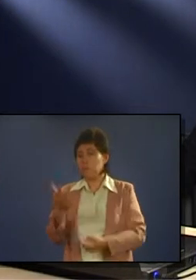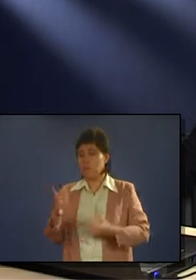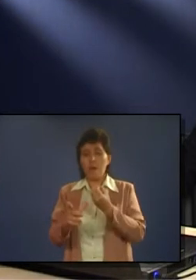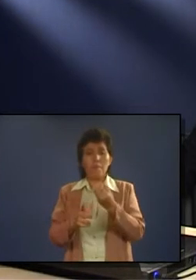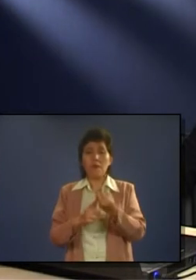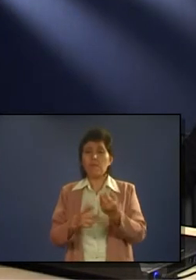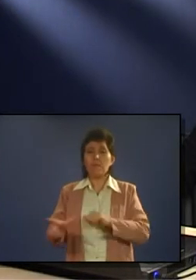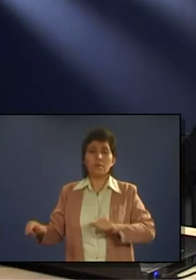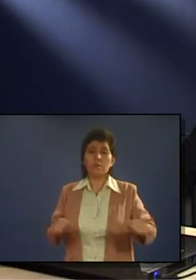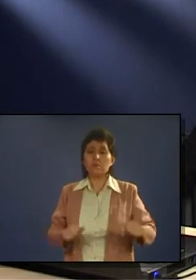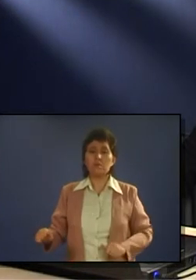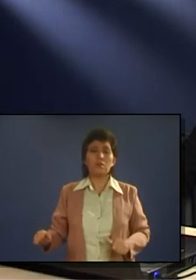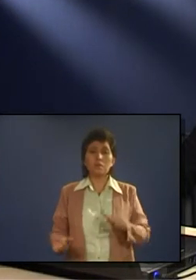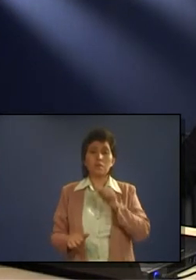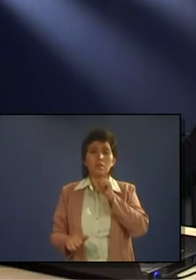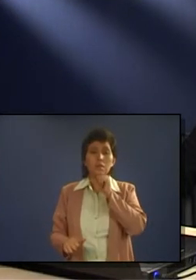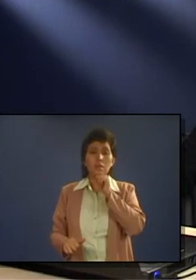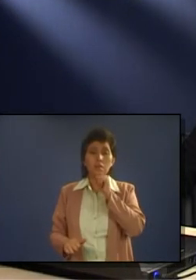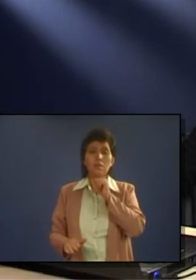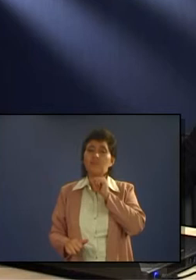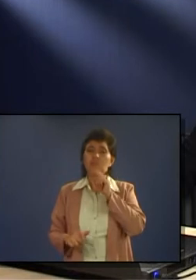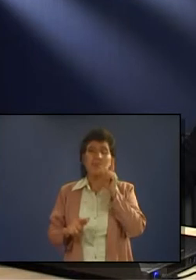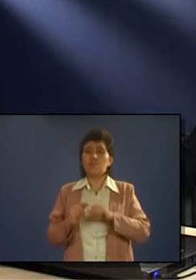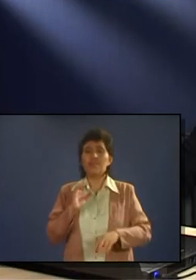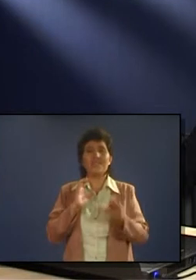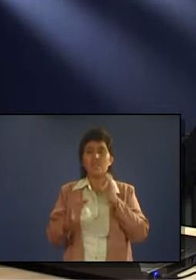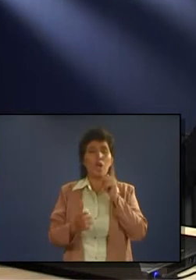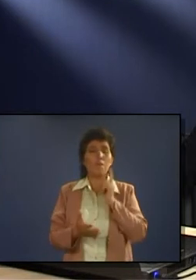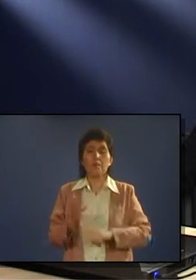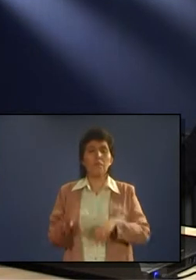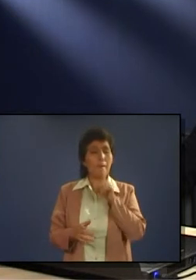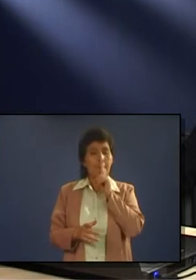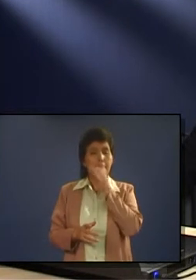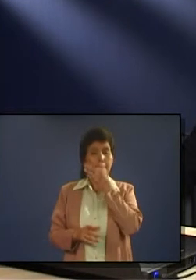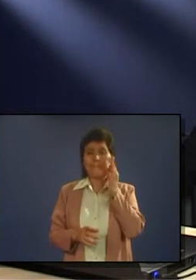action, I think you're not entitled to speak at all. Yeah.